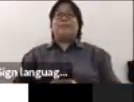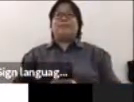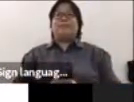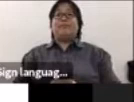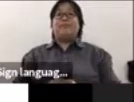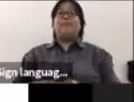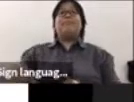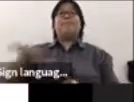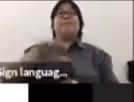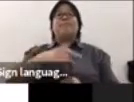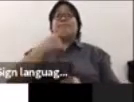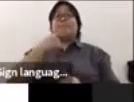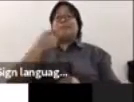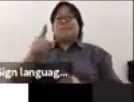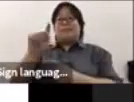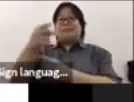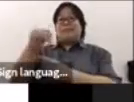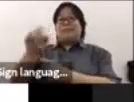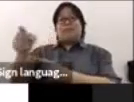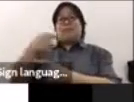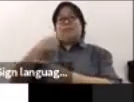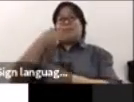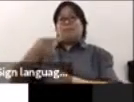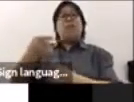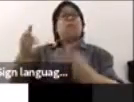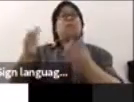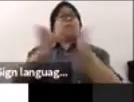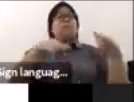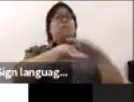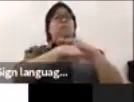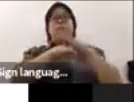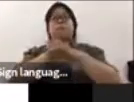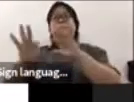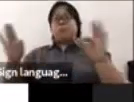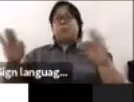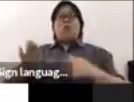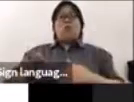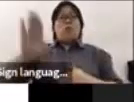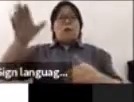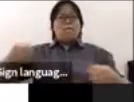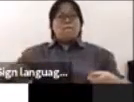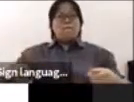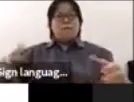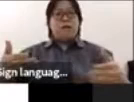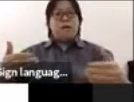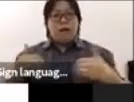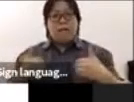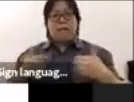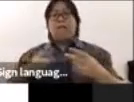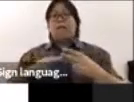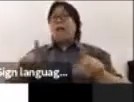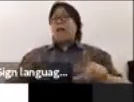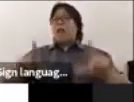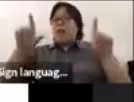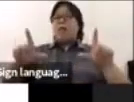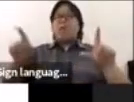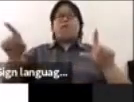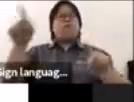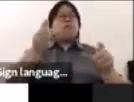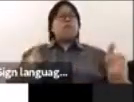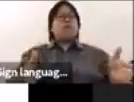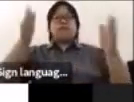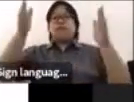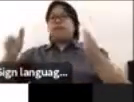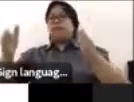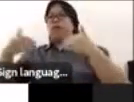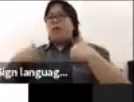generally, it's very accessible. They have ramps for wheelchair. They have elevators at almost buildings. So